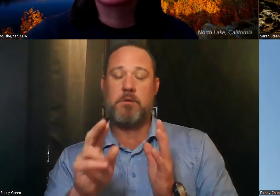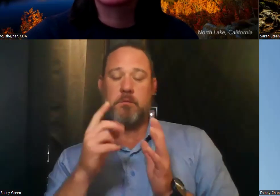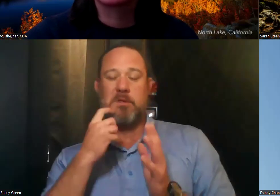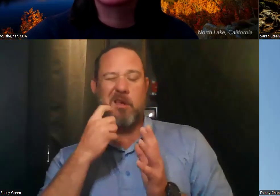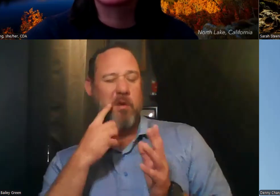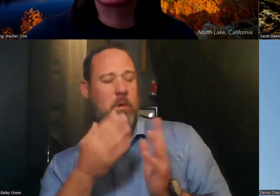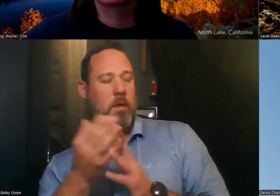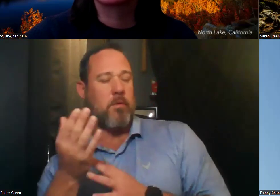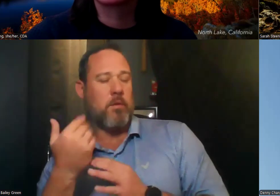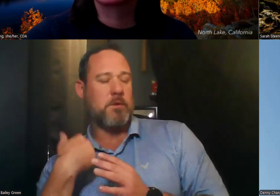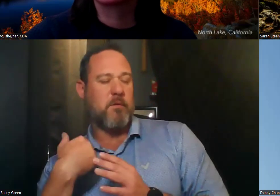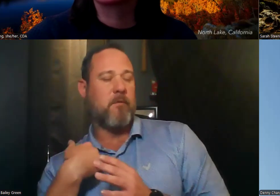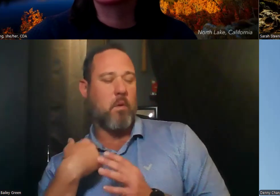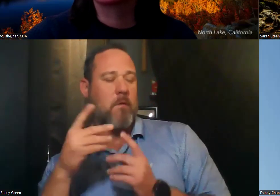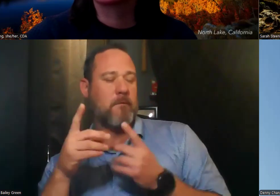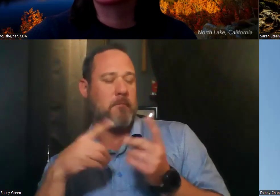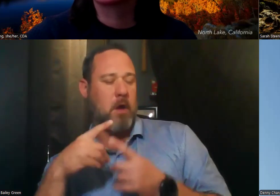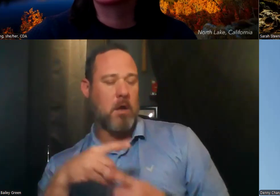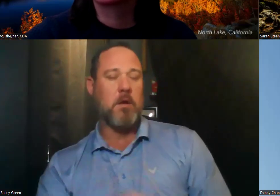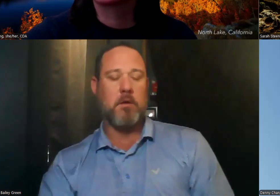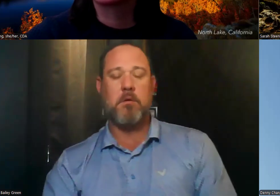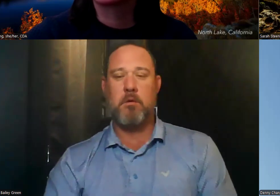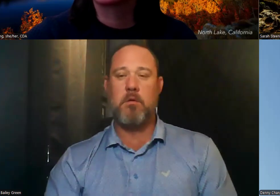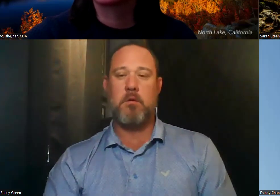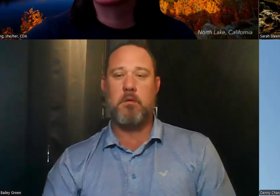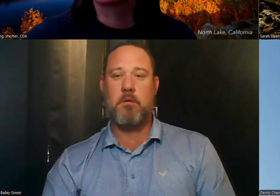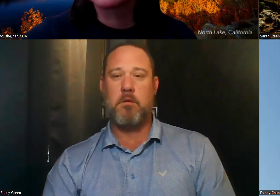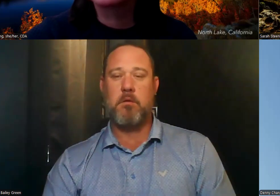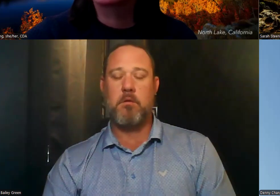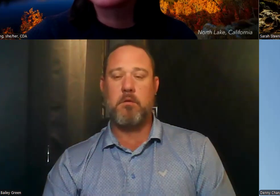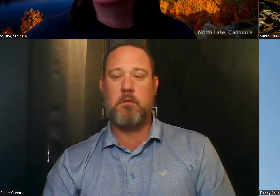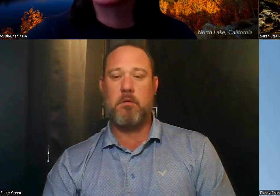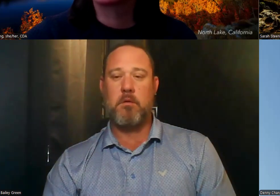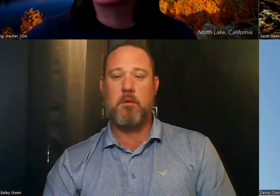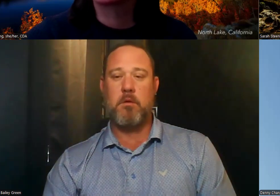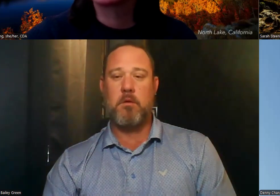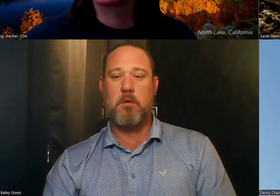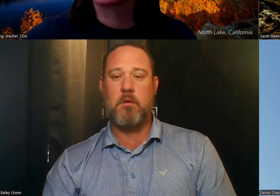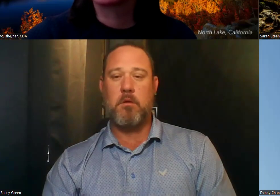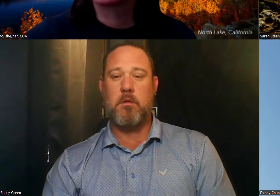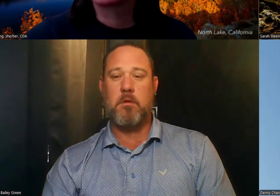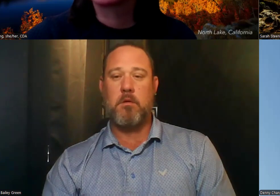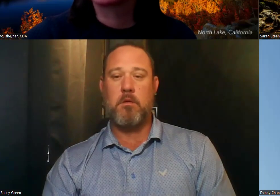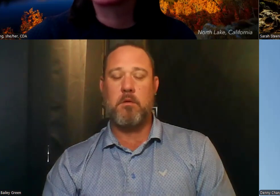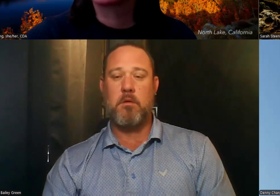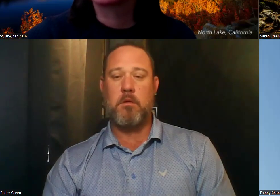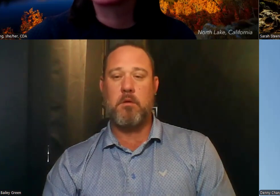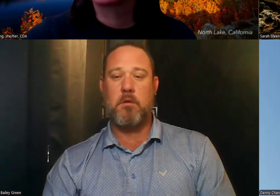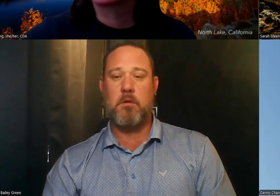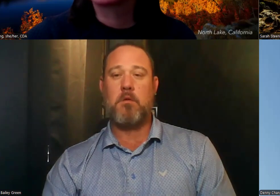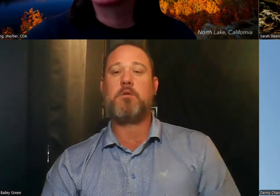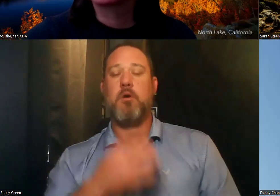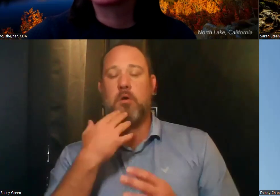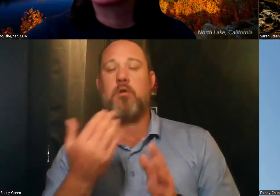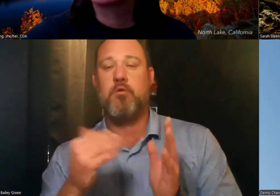through this exercise of like defining things before. It's just been a while and a lot of people have cycled off. So good to